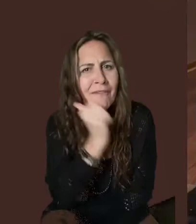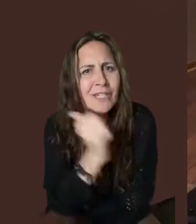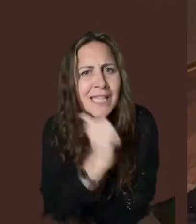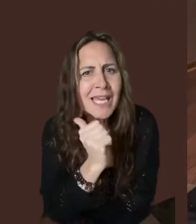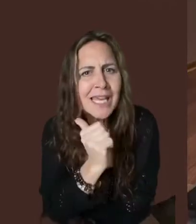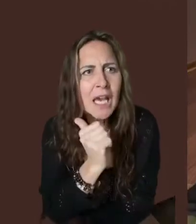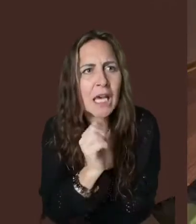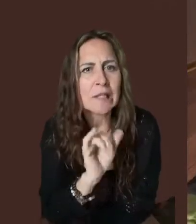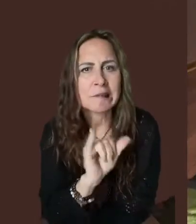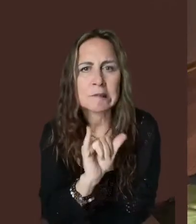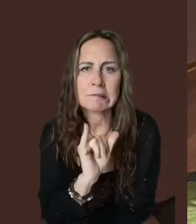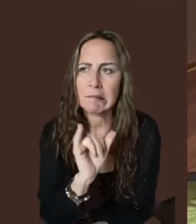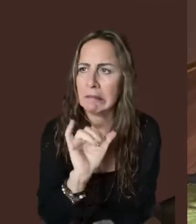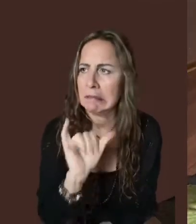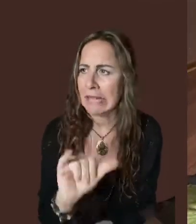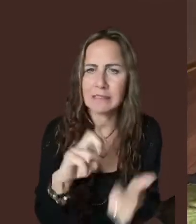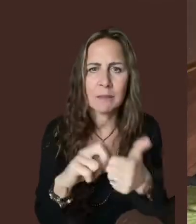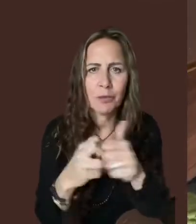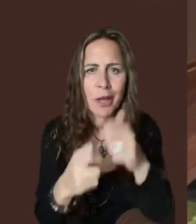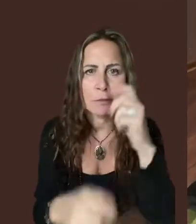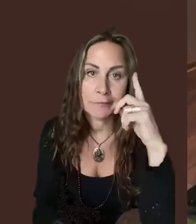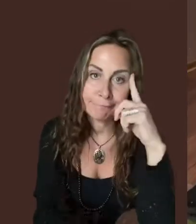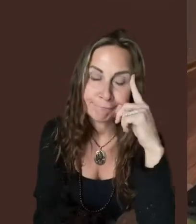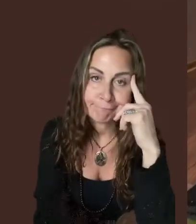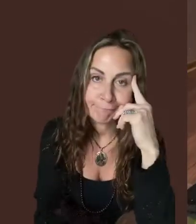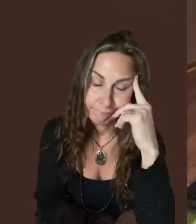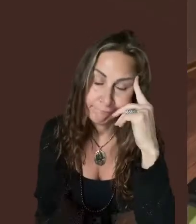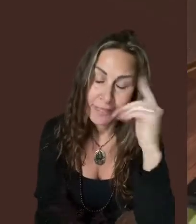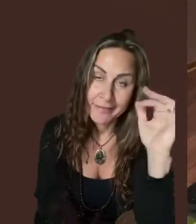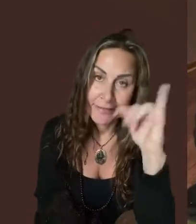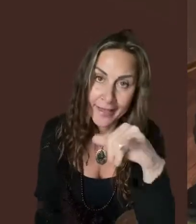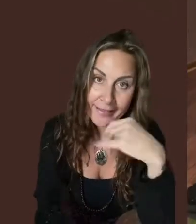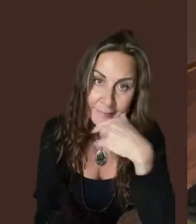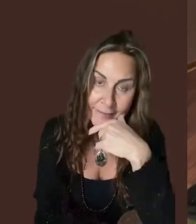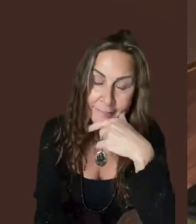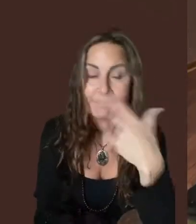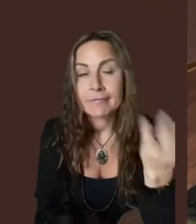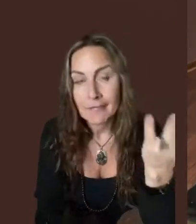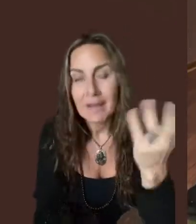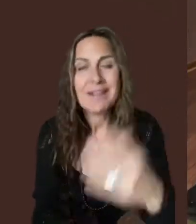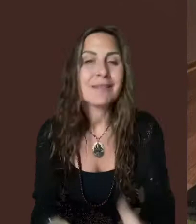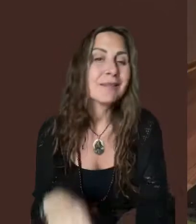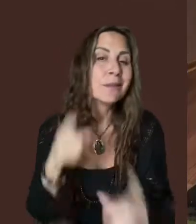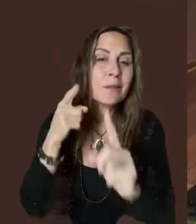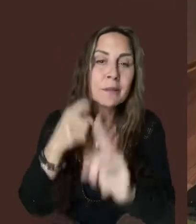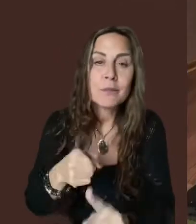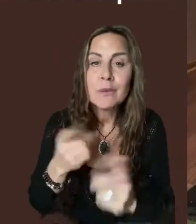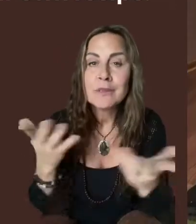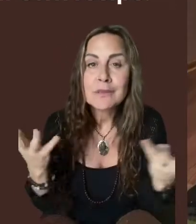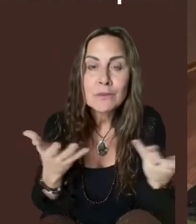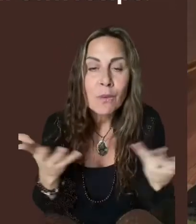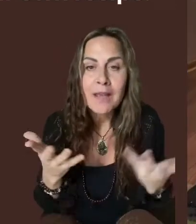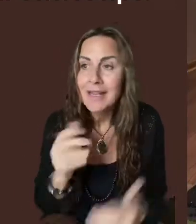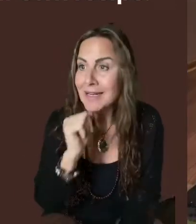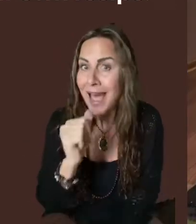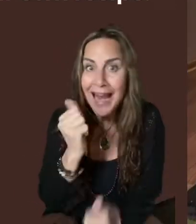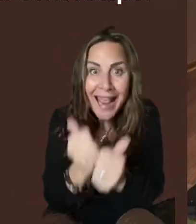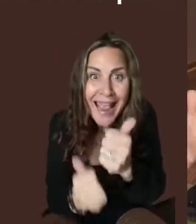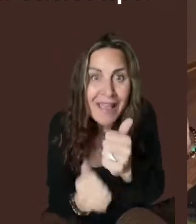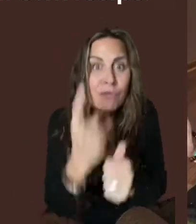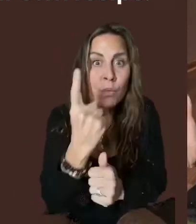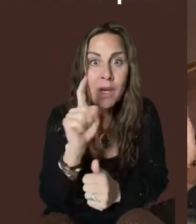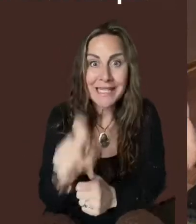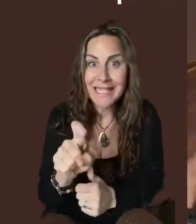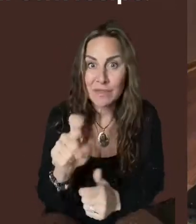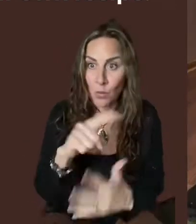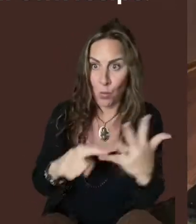the problem. So anyway, the thing is that not everybody needs what it